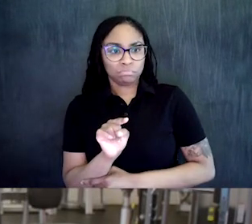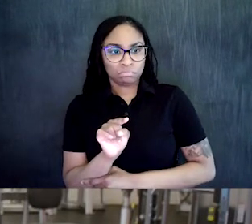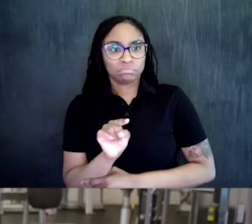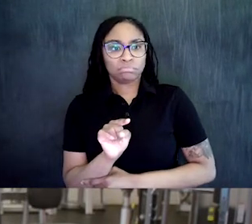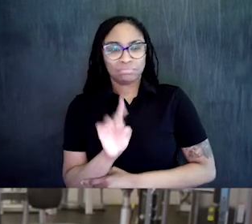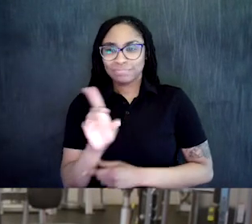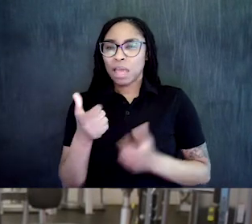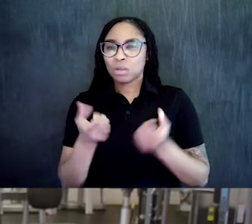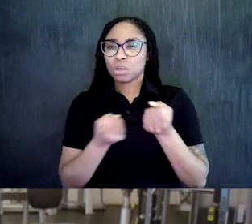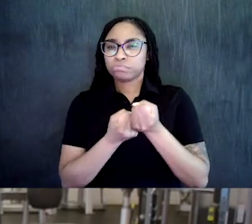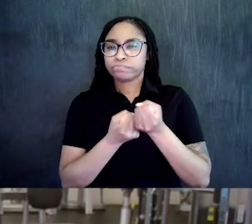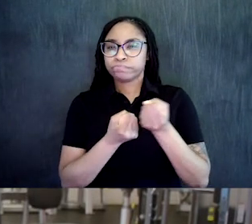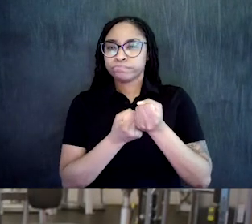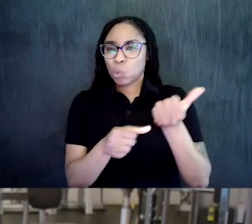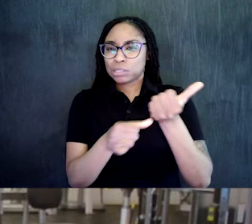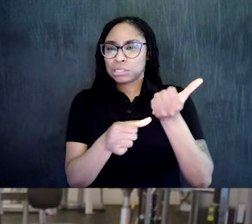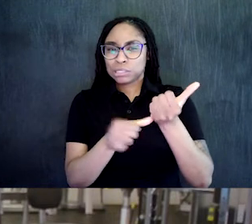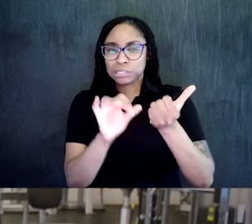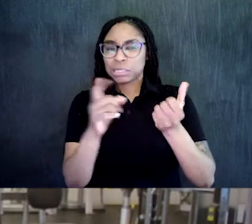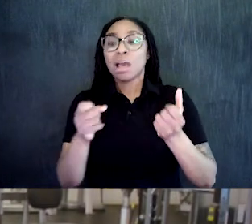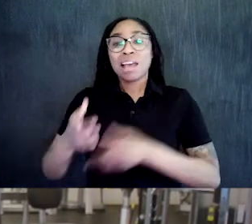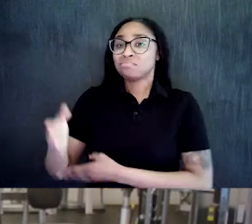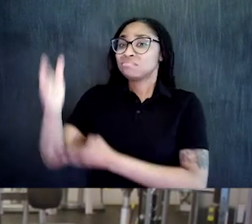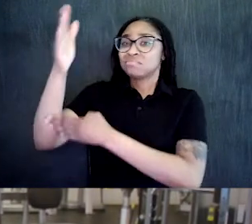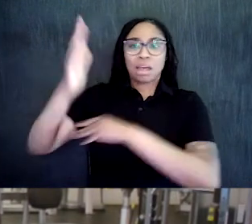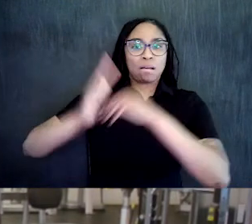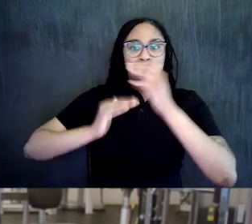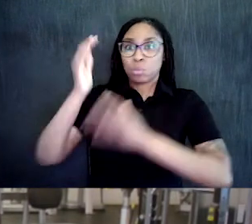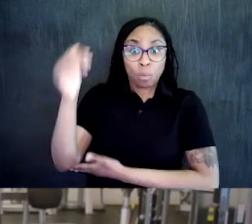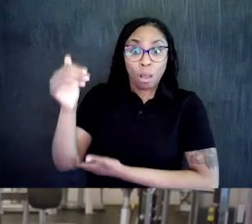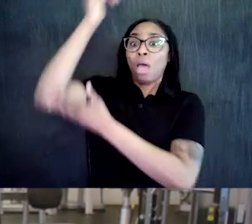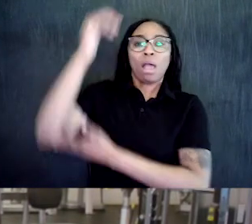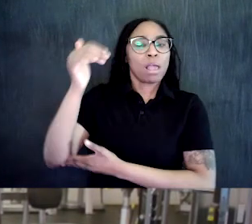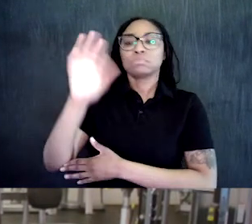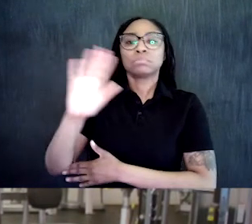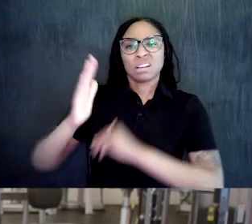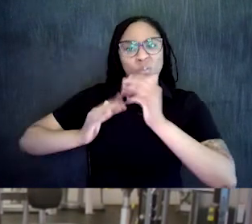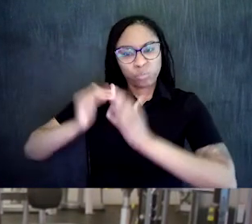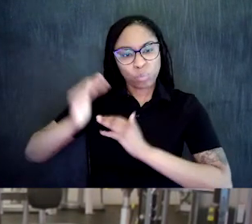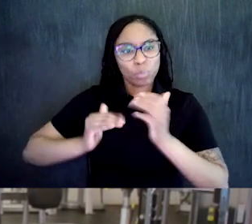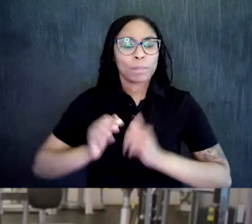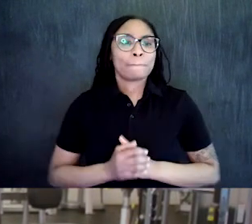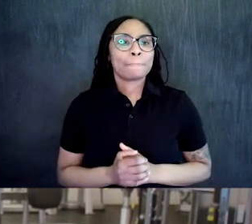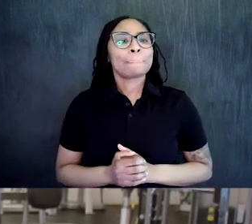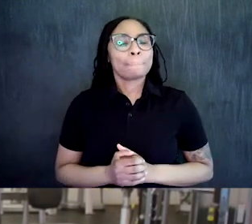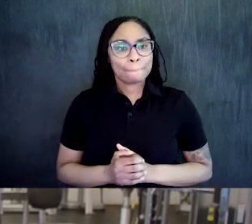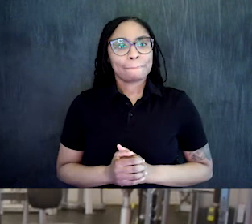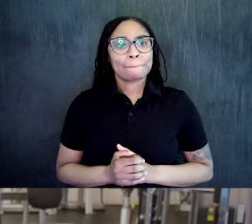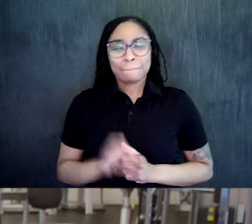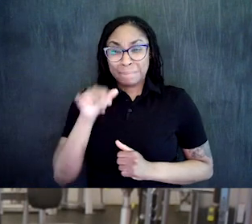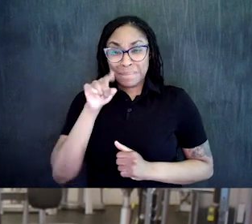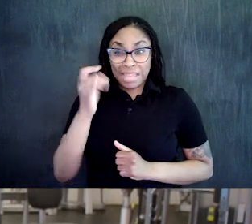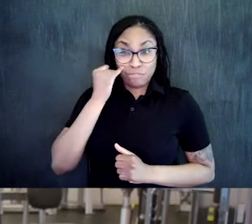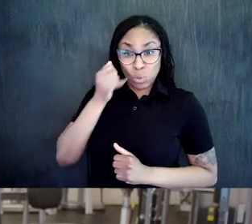sides. All right, same thing, so we'll hold that arm. And then if you need a little assistance, one hand on the back, one hand at the elbow, and